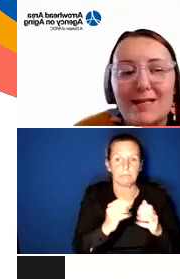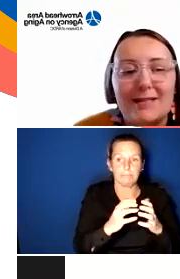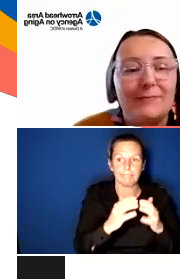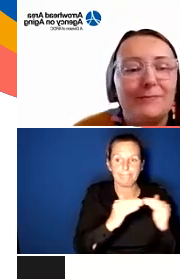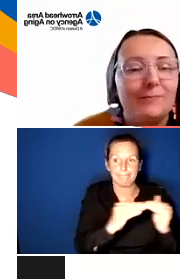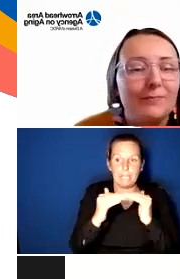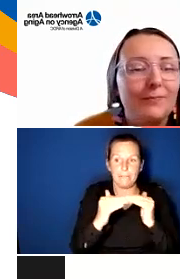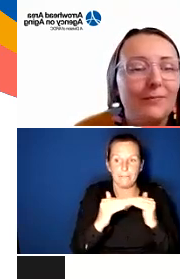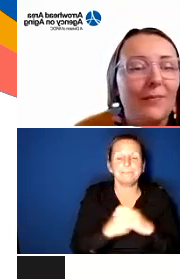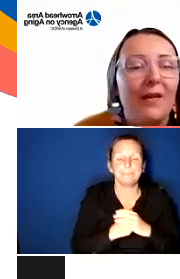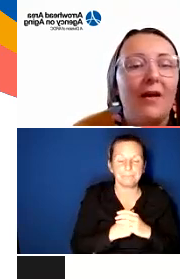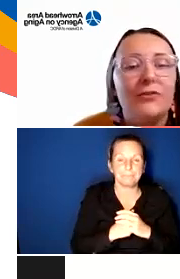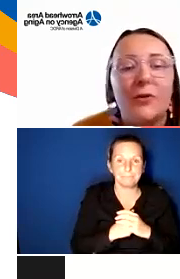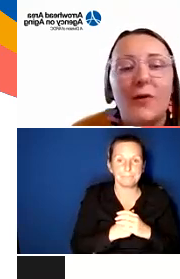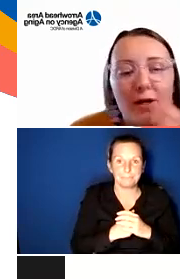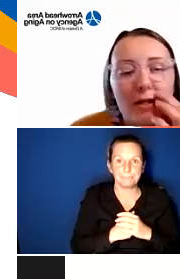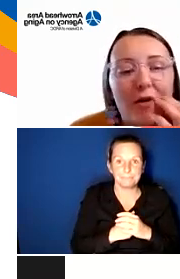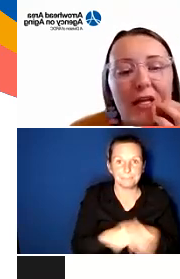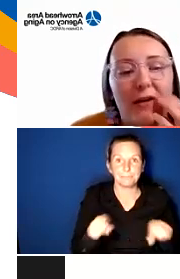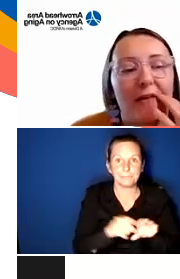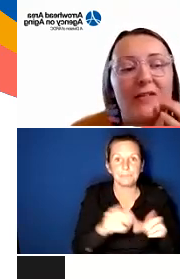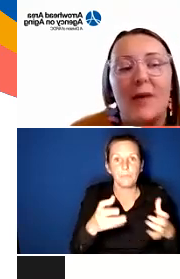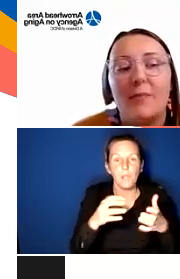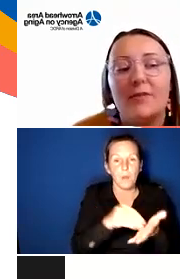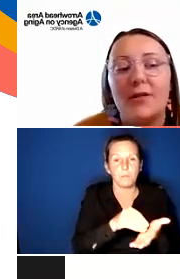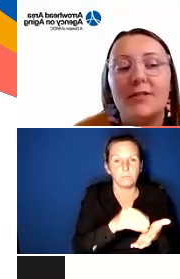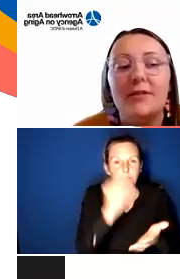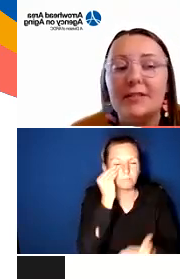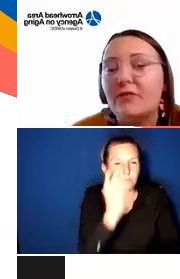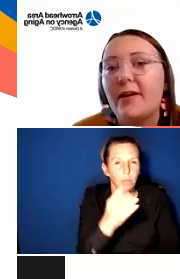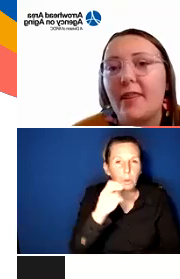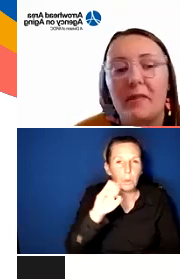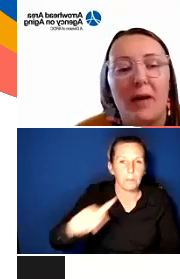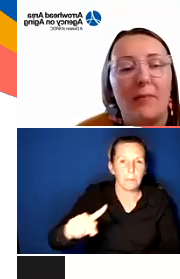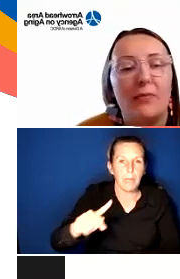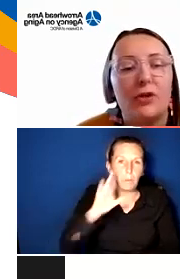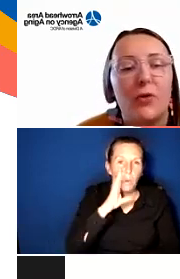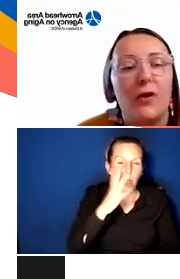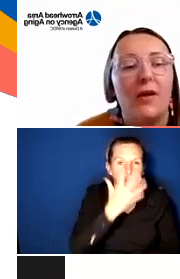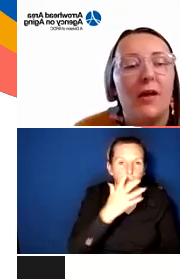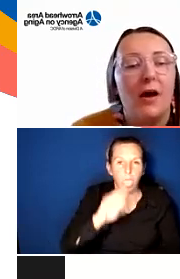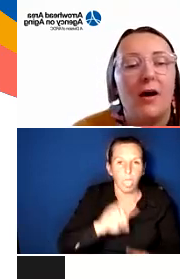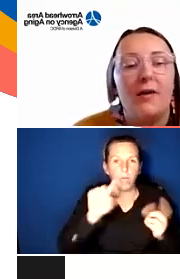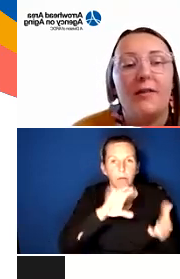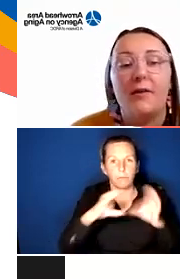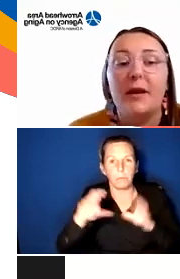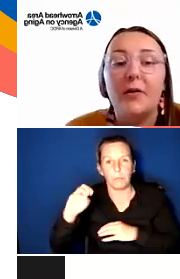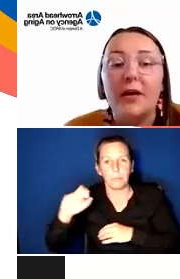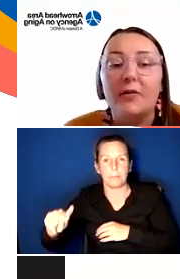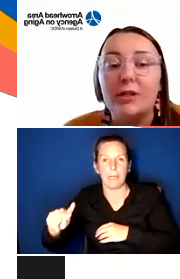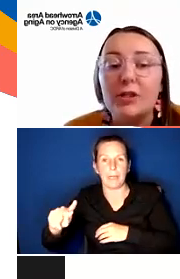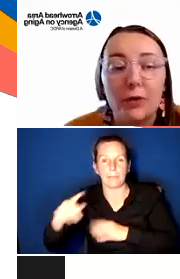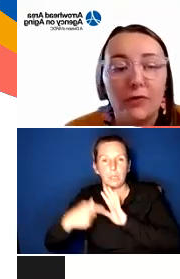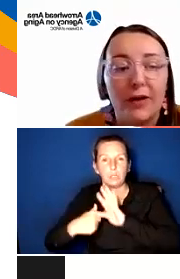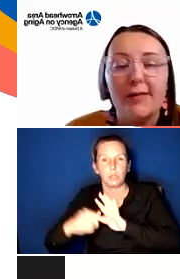the state. Also, I want to note here that this map is going to look different than the map shown on the